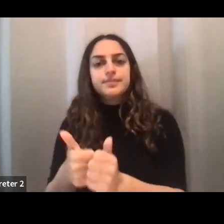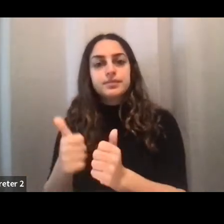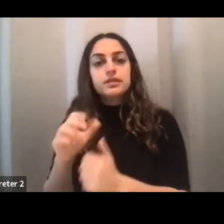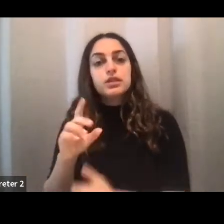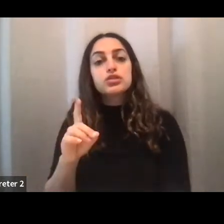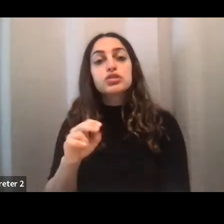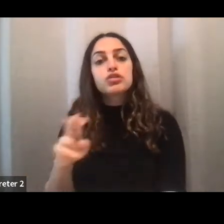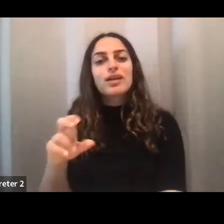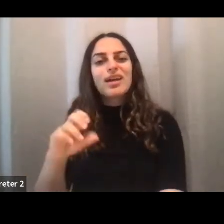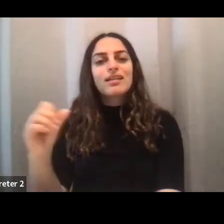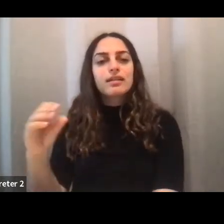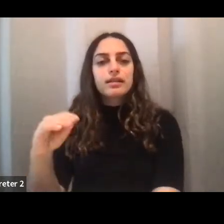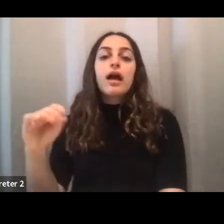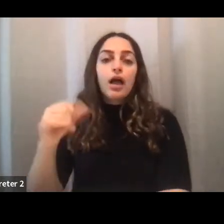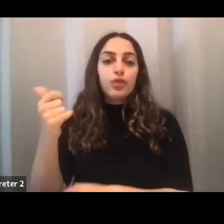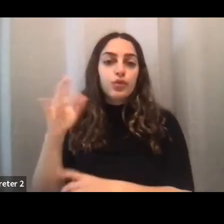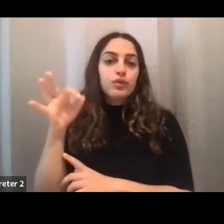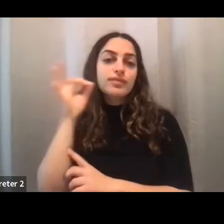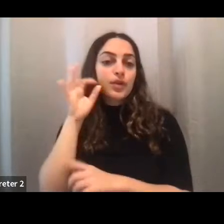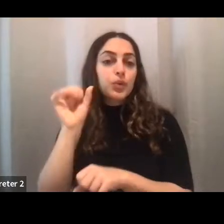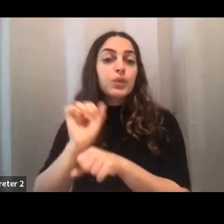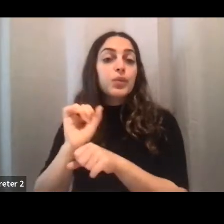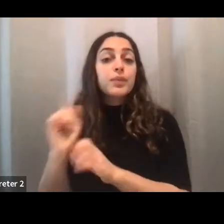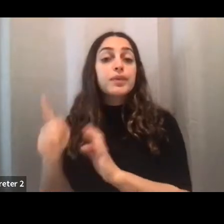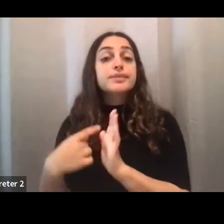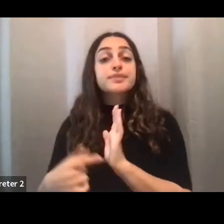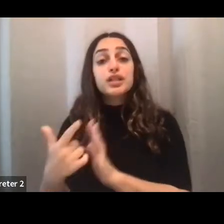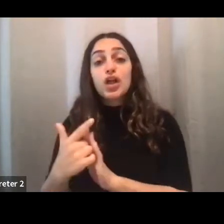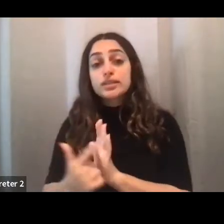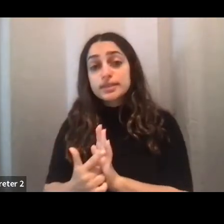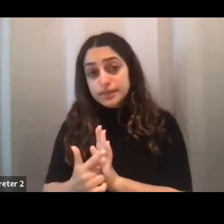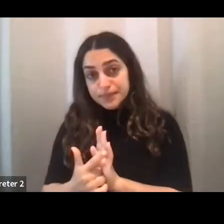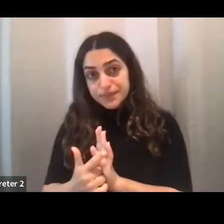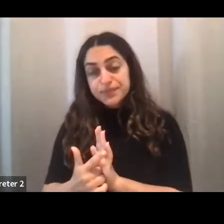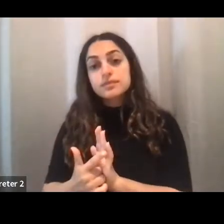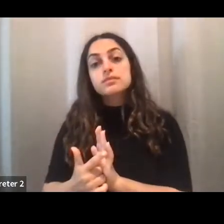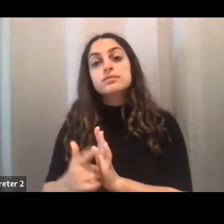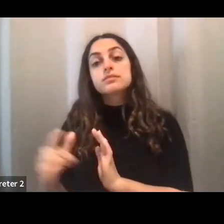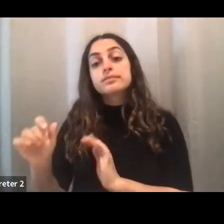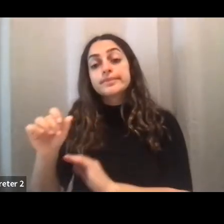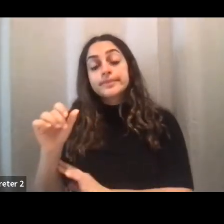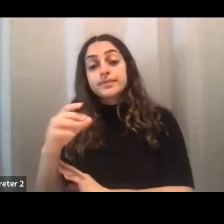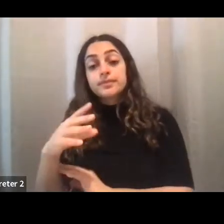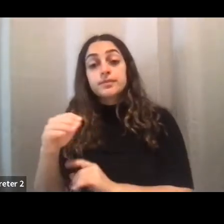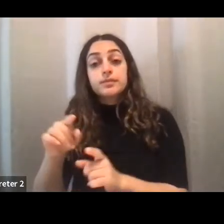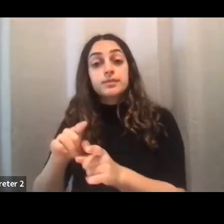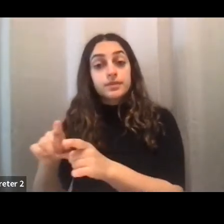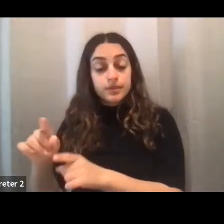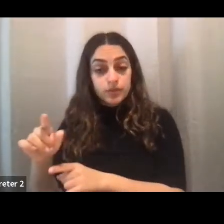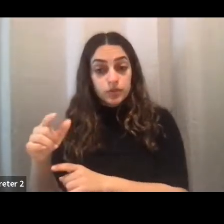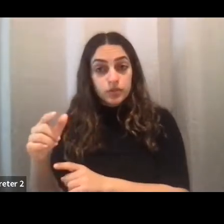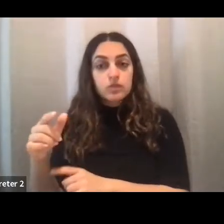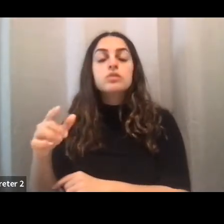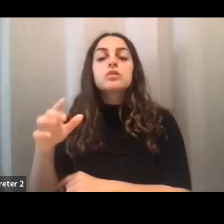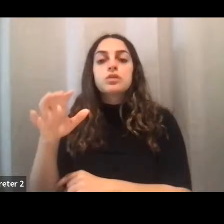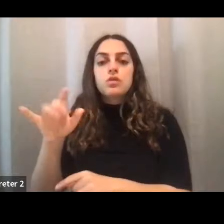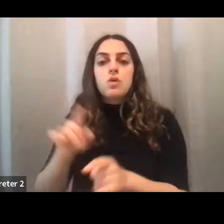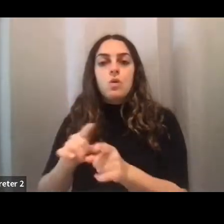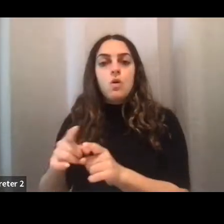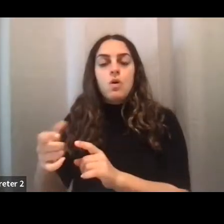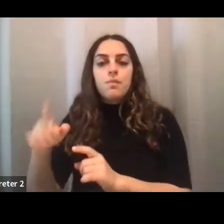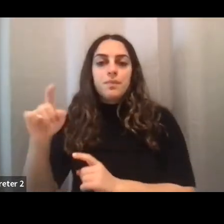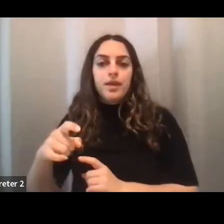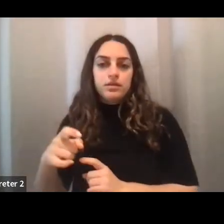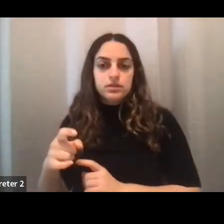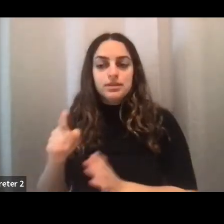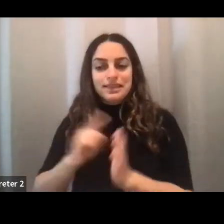and other federal employment discrimination laws among other duties the eeo manager must promptly investigate